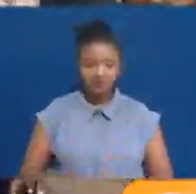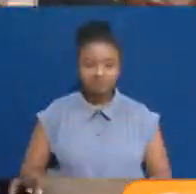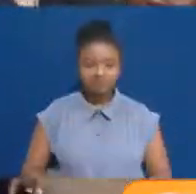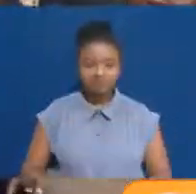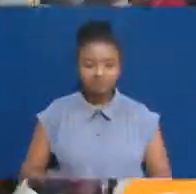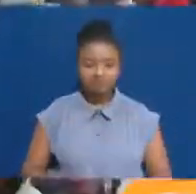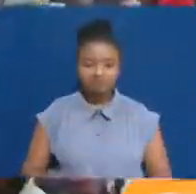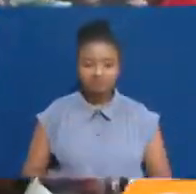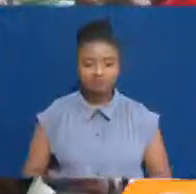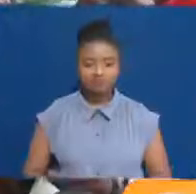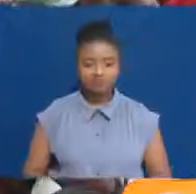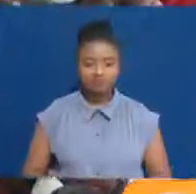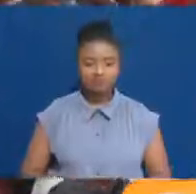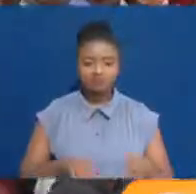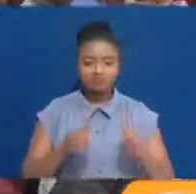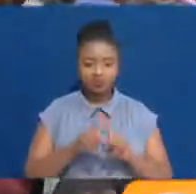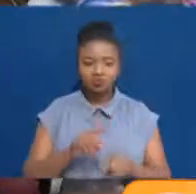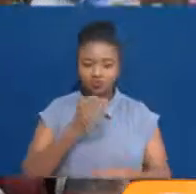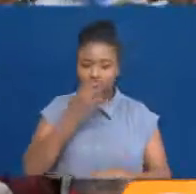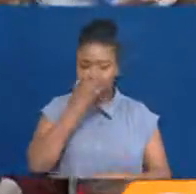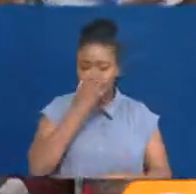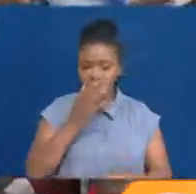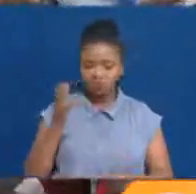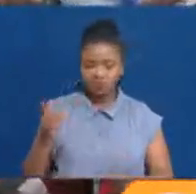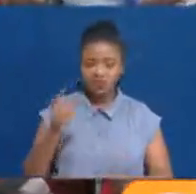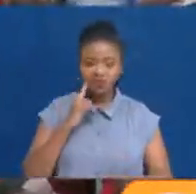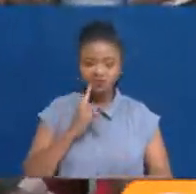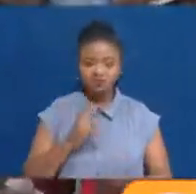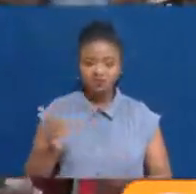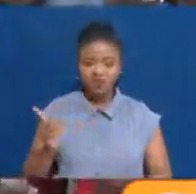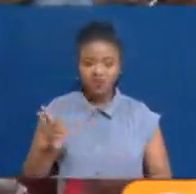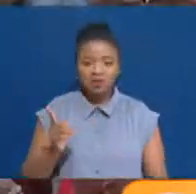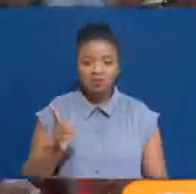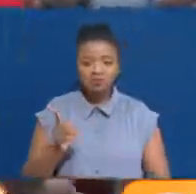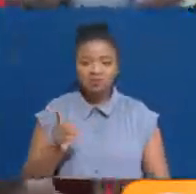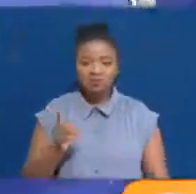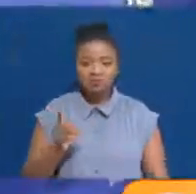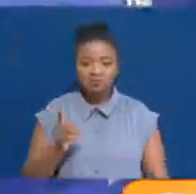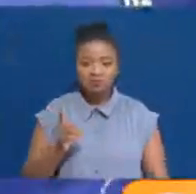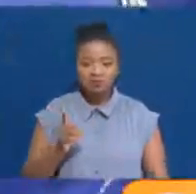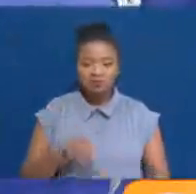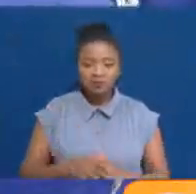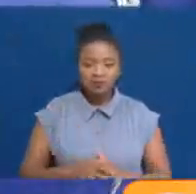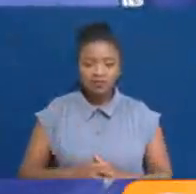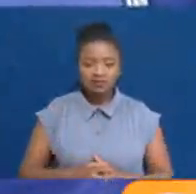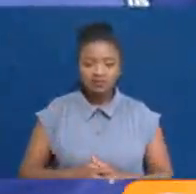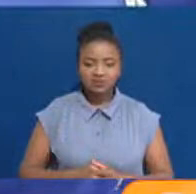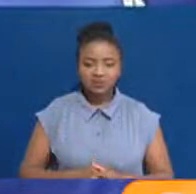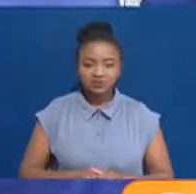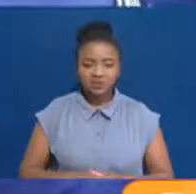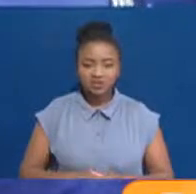where President William Ruto marked the symbolic entry into the Mount Kenya region.